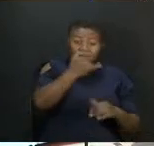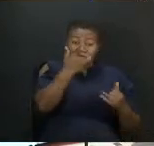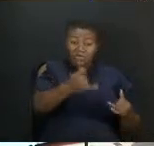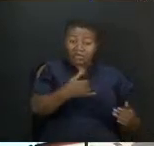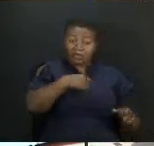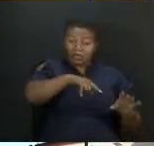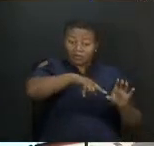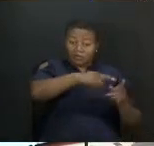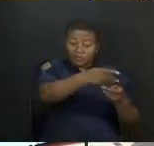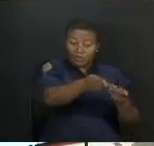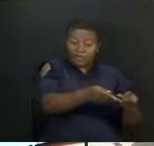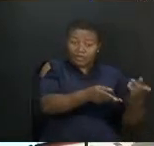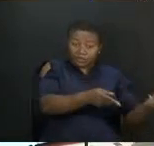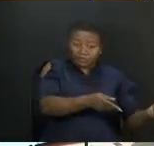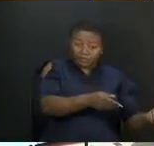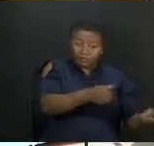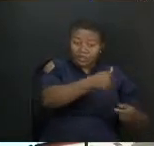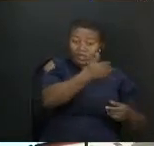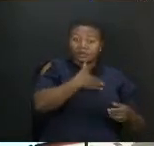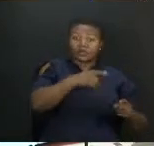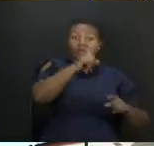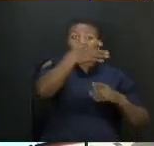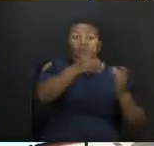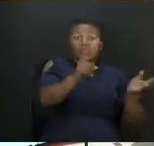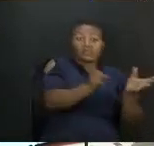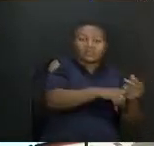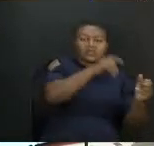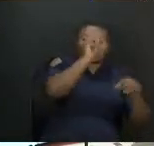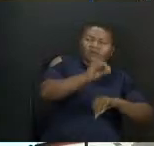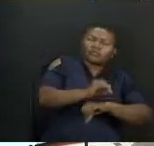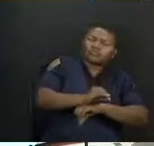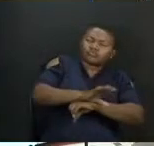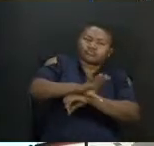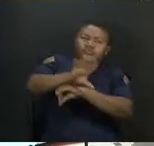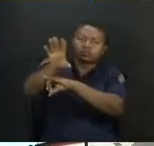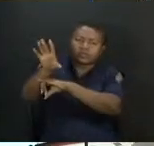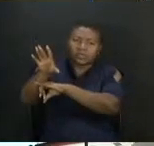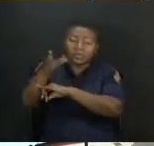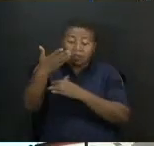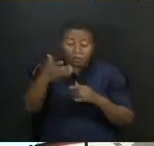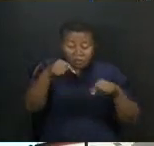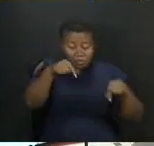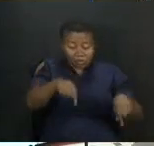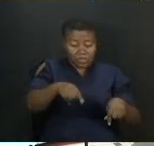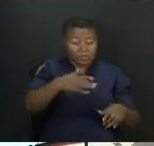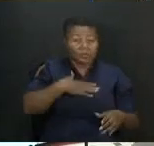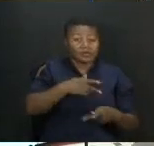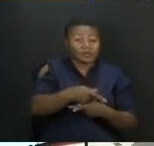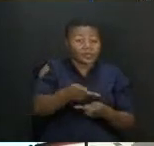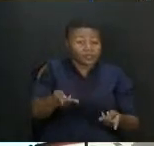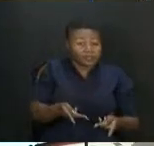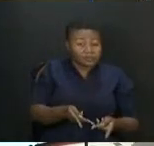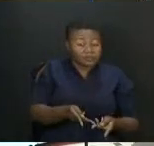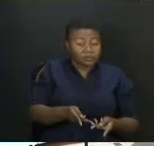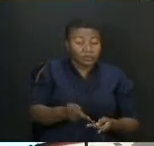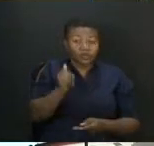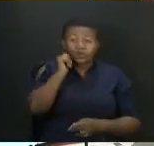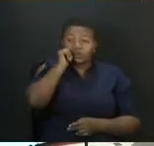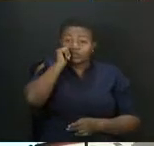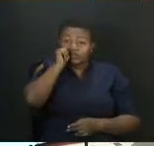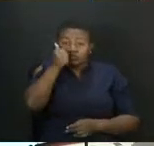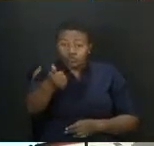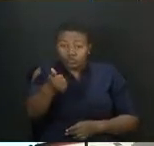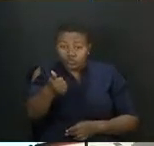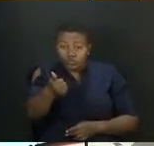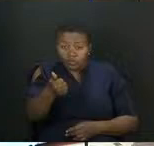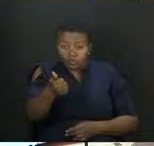Oka inhina enyo oprunsu. Inti sendo ye futua. Ochina obokwe kodo